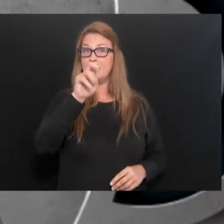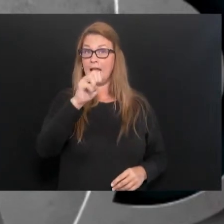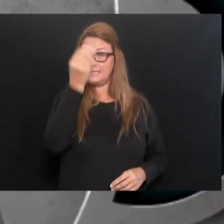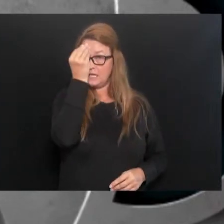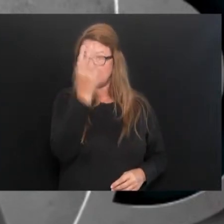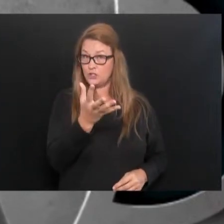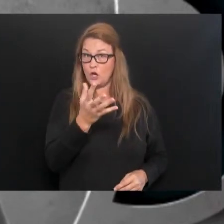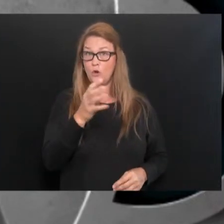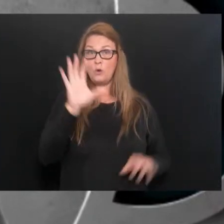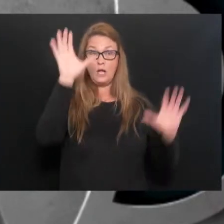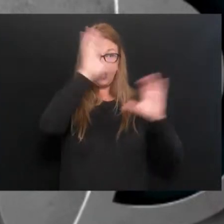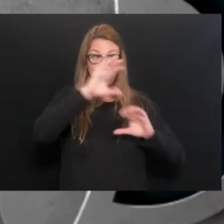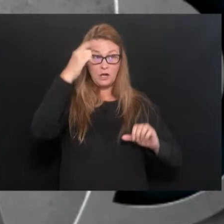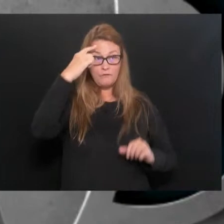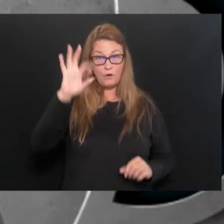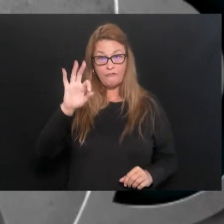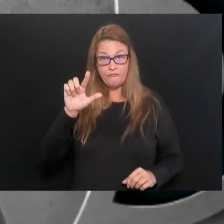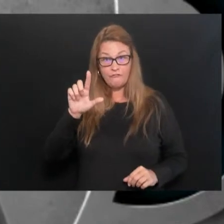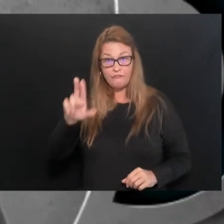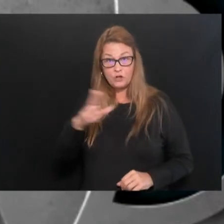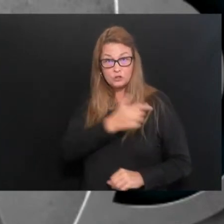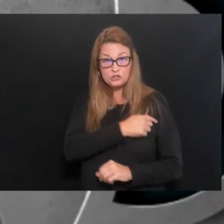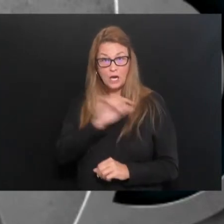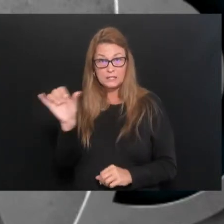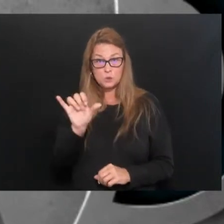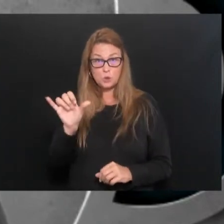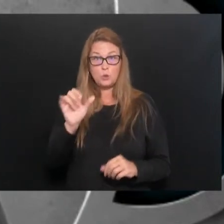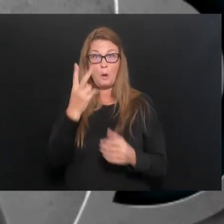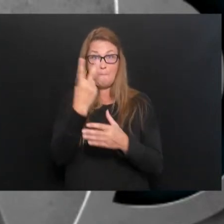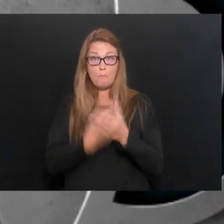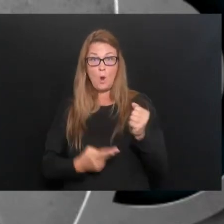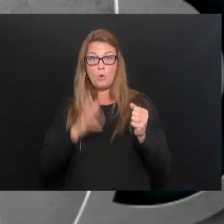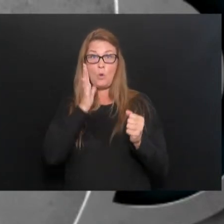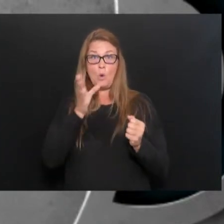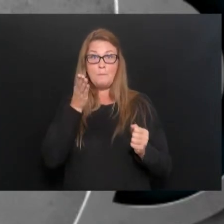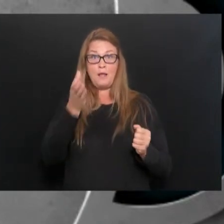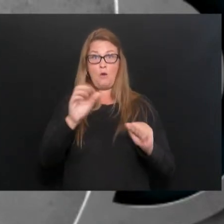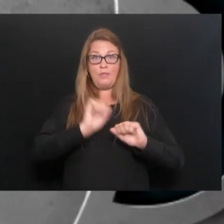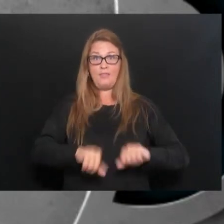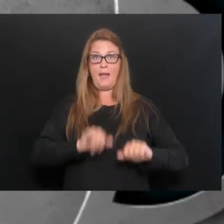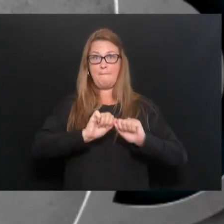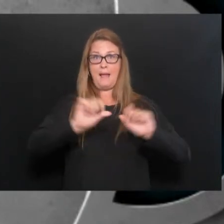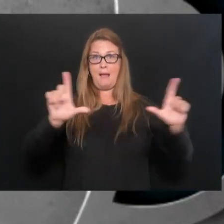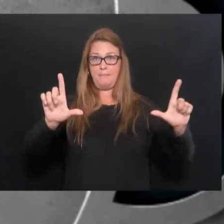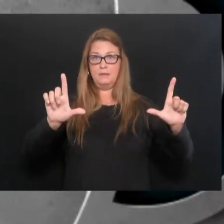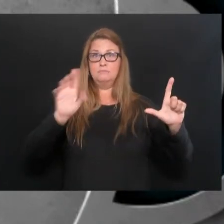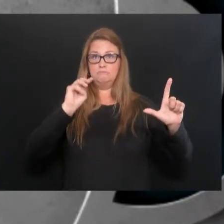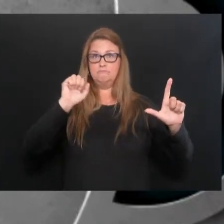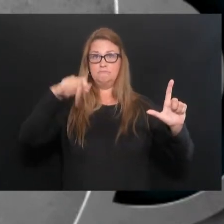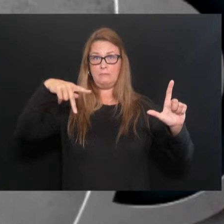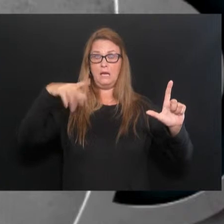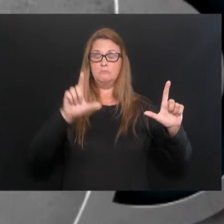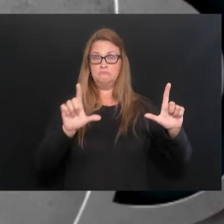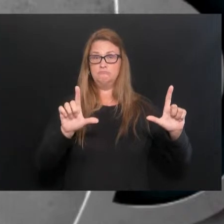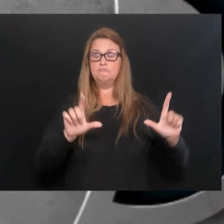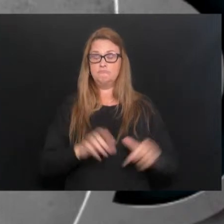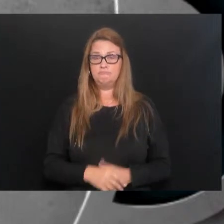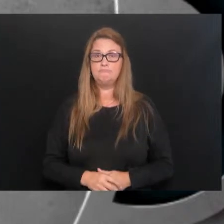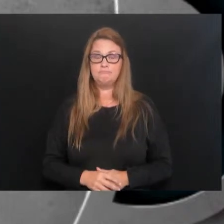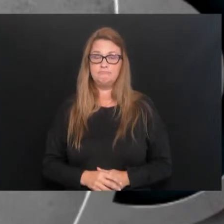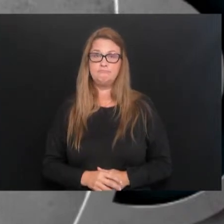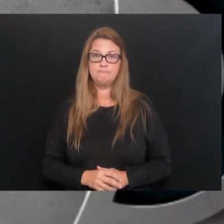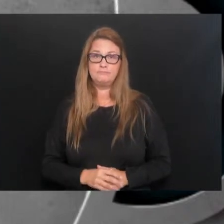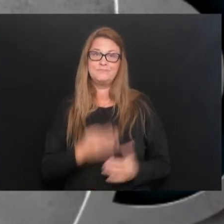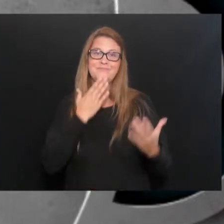looking for a site across the state for the COVID vaccines, you can also look and see where we have the flu vaccines up there as